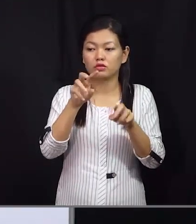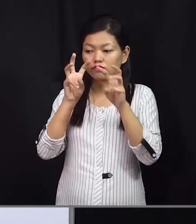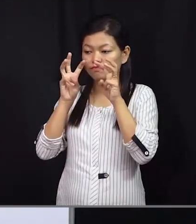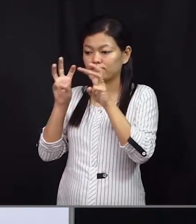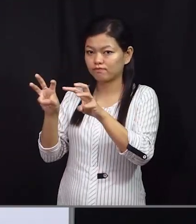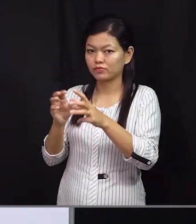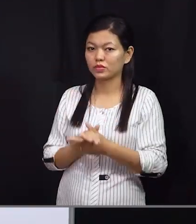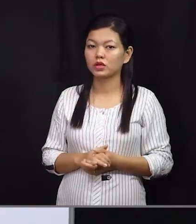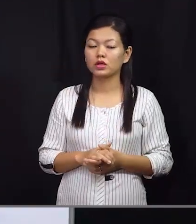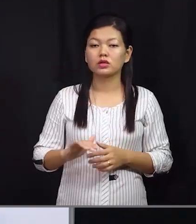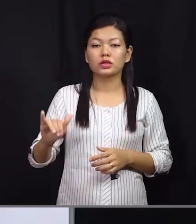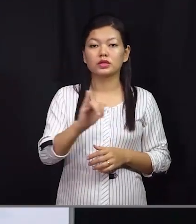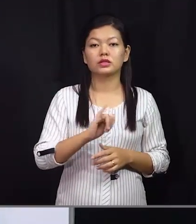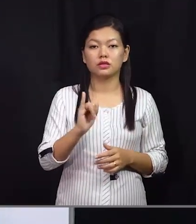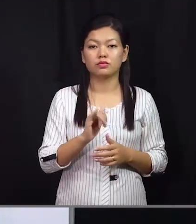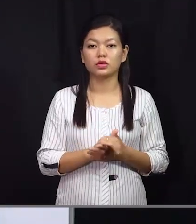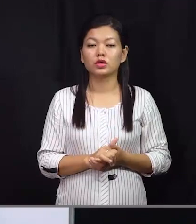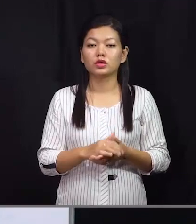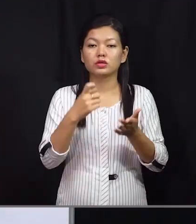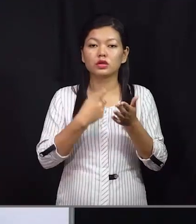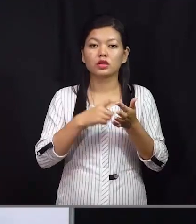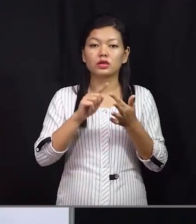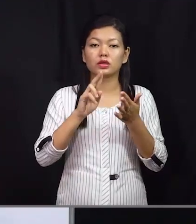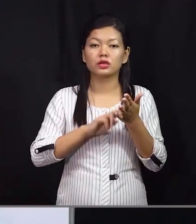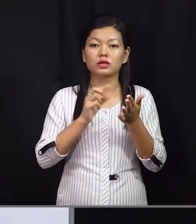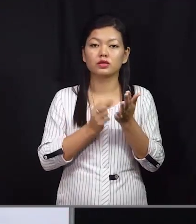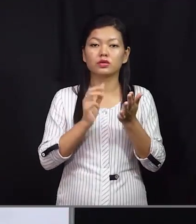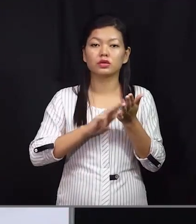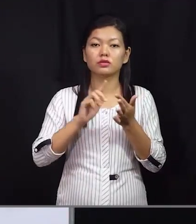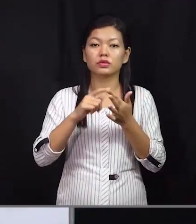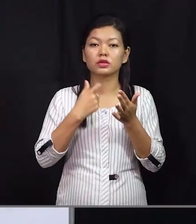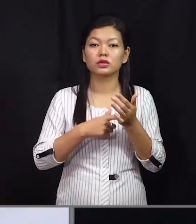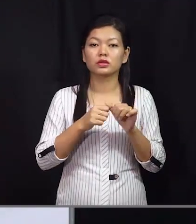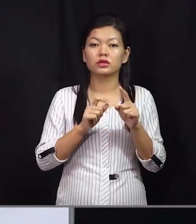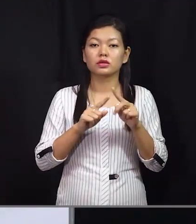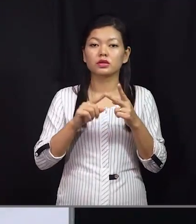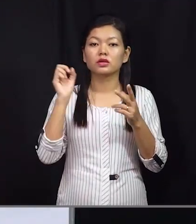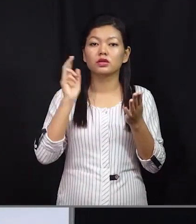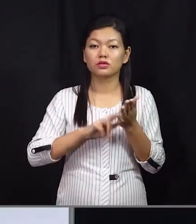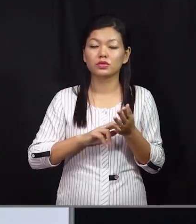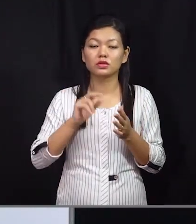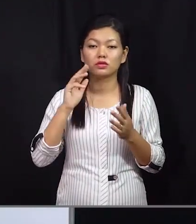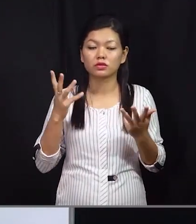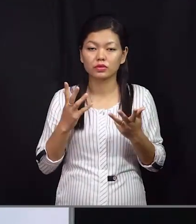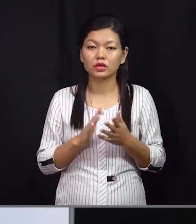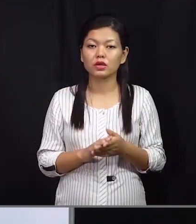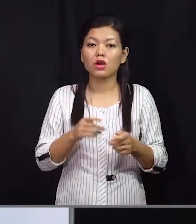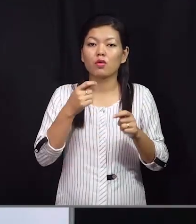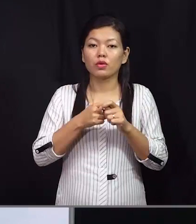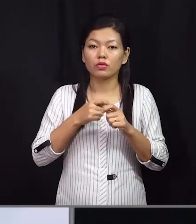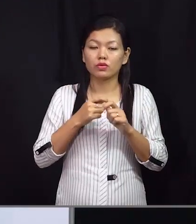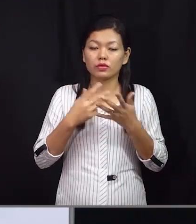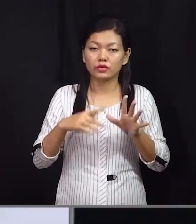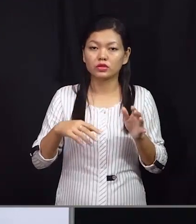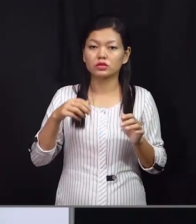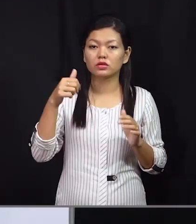means remuneration can be in the form of wages or salaries or commissions, isn't it? And employees can be any employee. It can be a government employee,